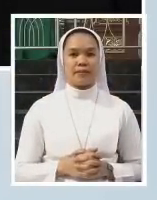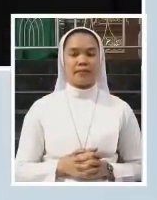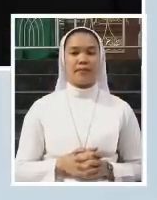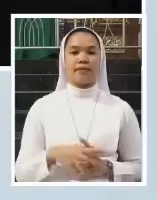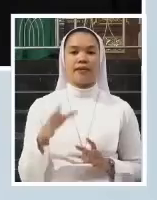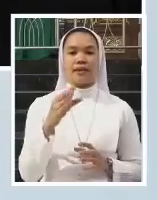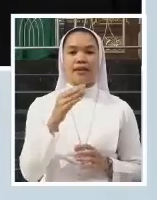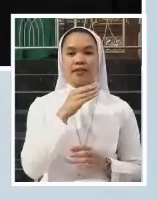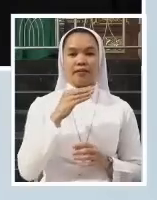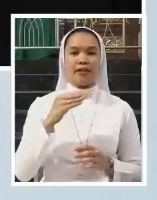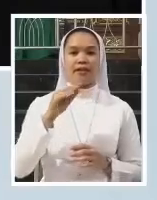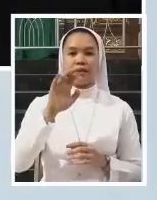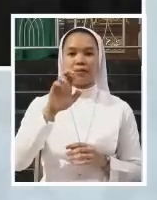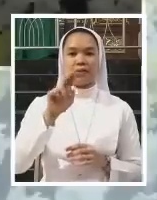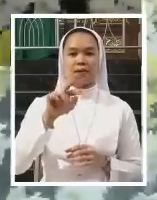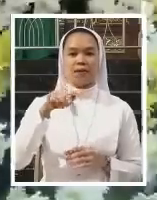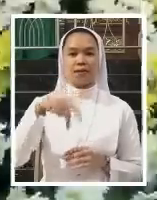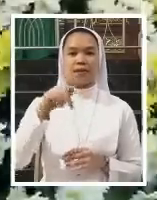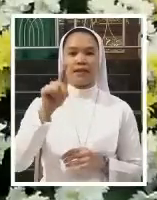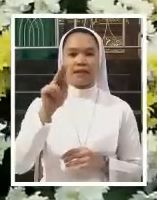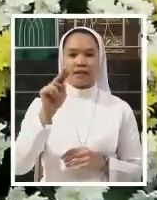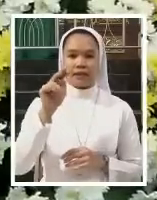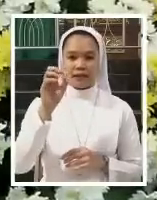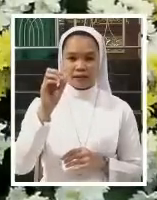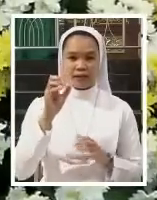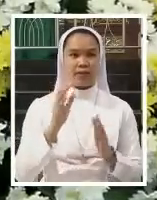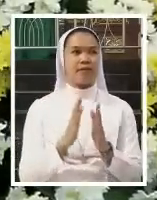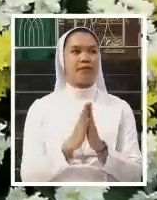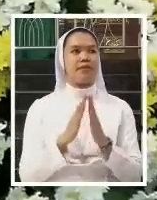And Father Denver Tino.